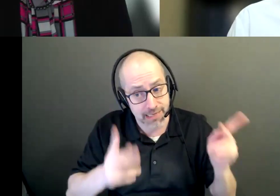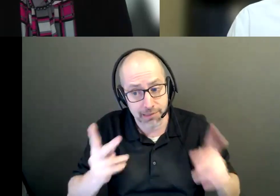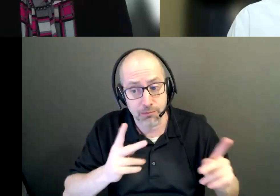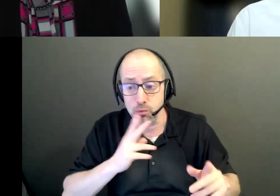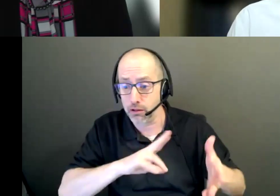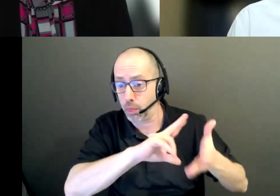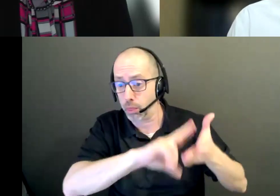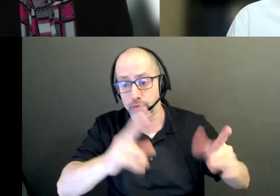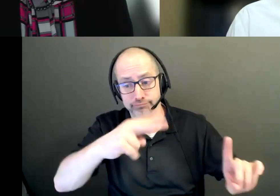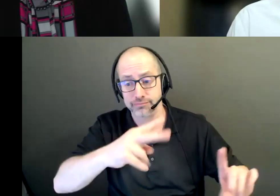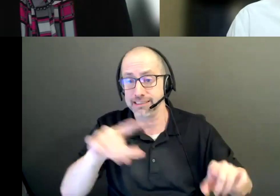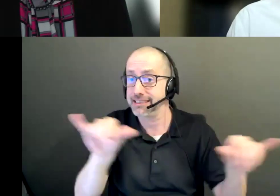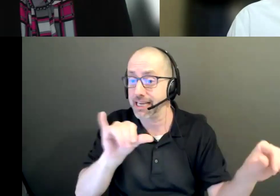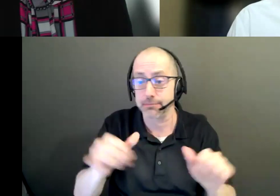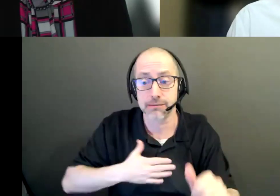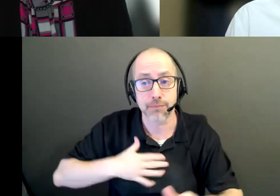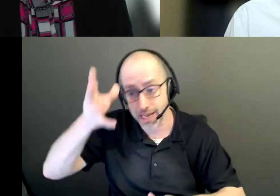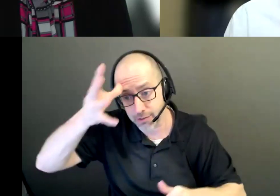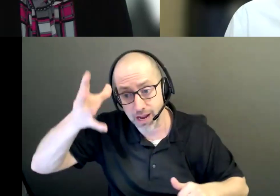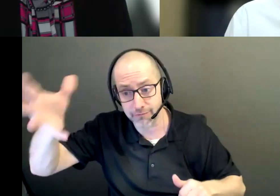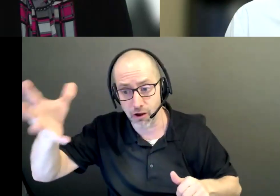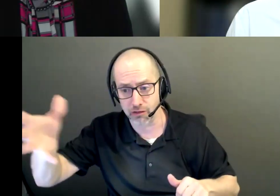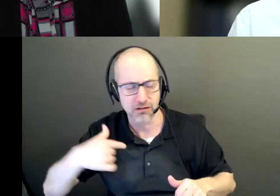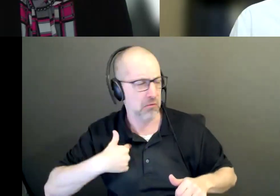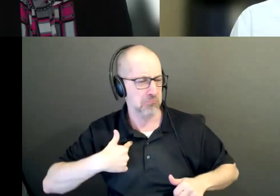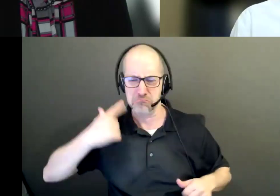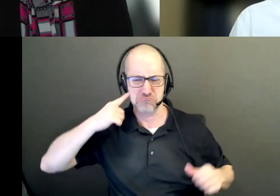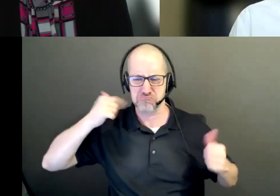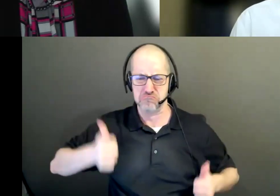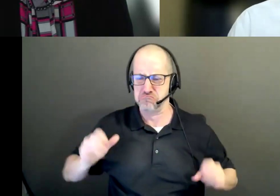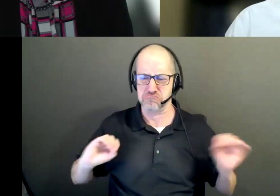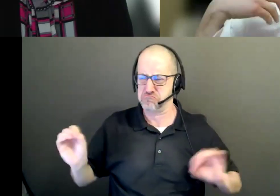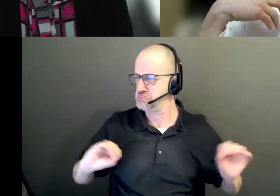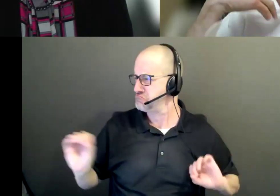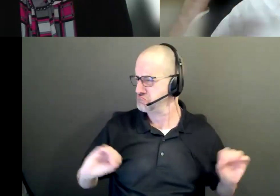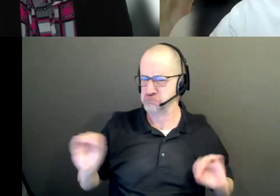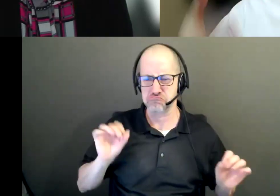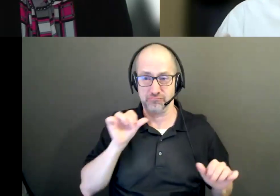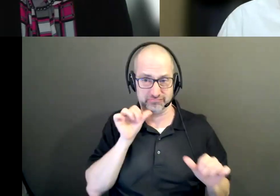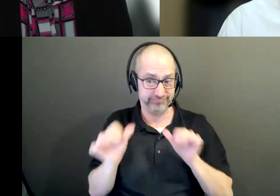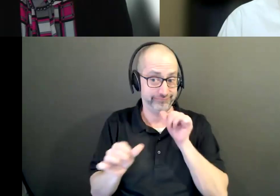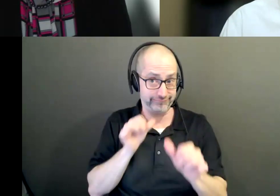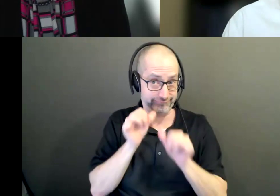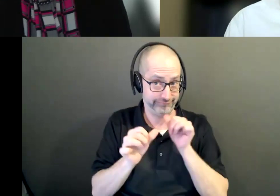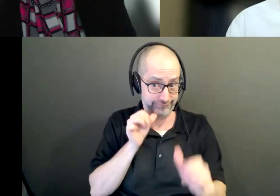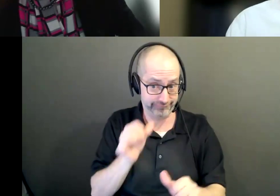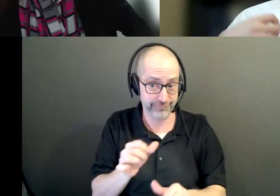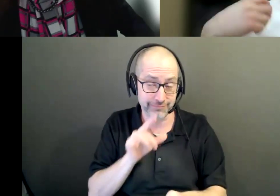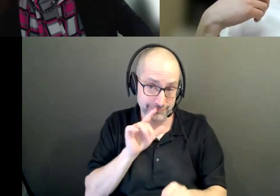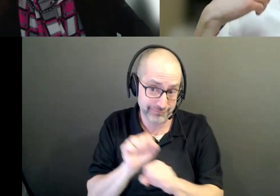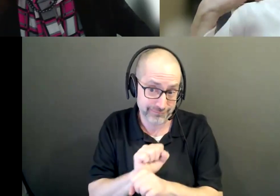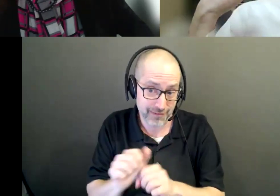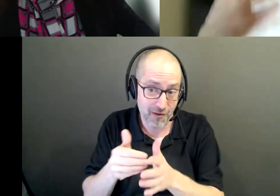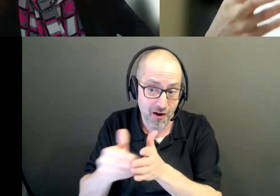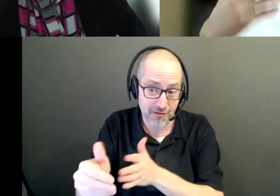grandfather. He didn't think that he had a hearing loss, even though we had to correct him a few